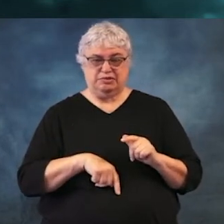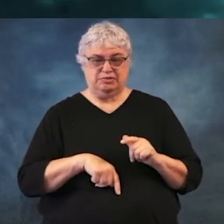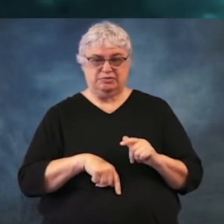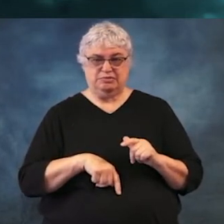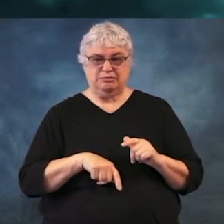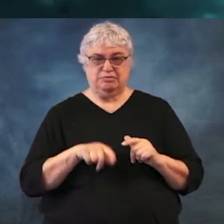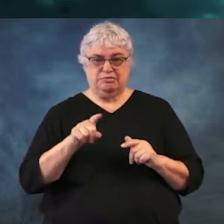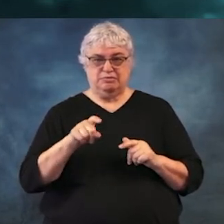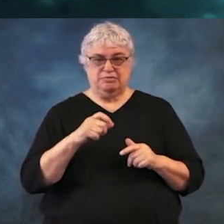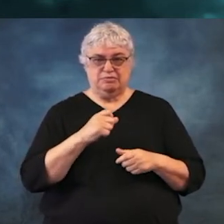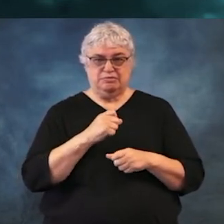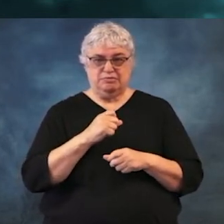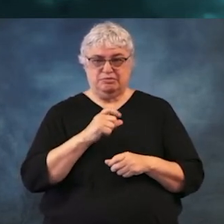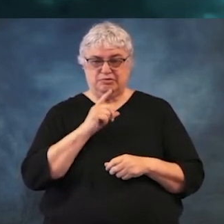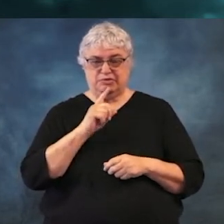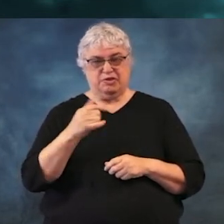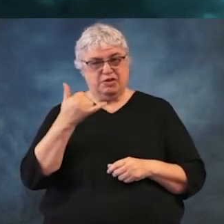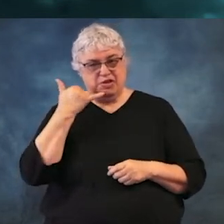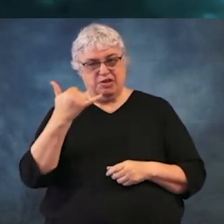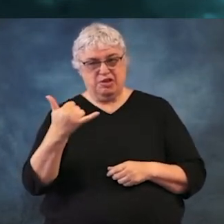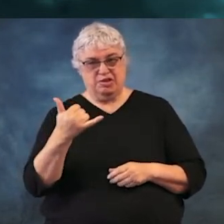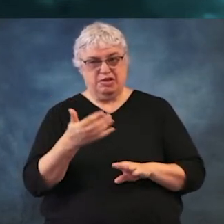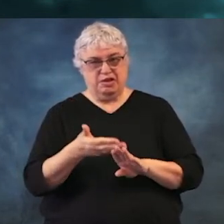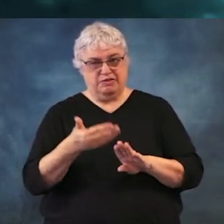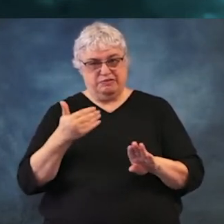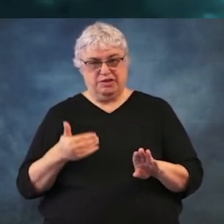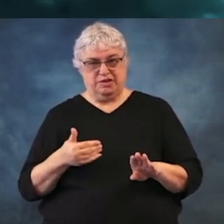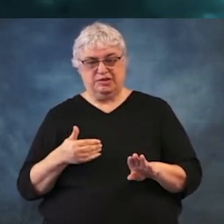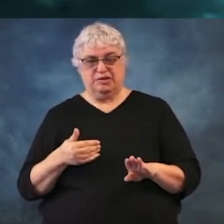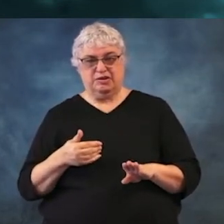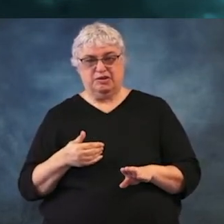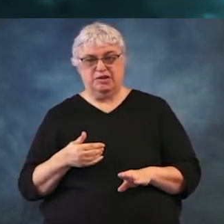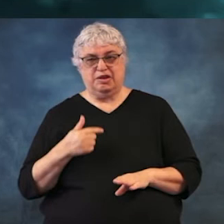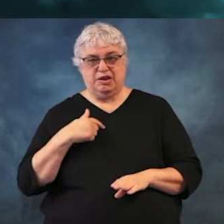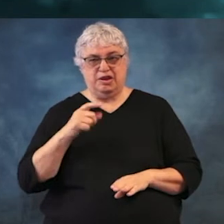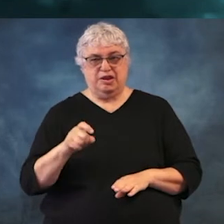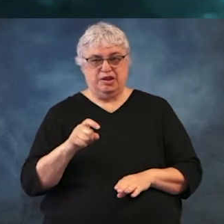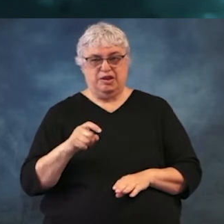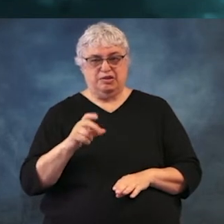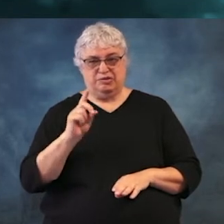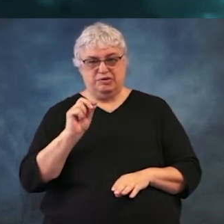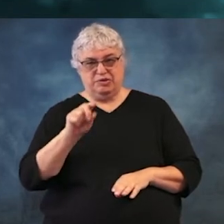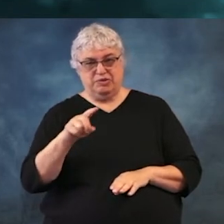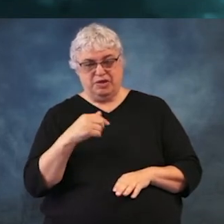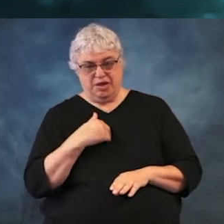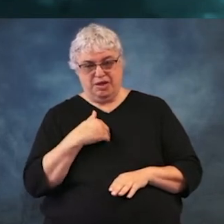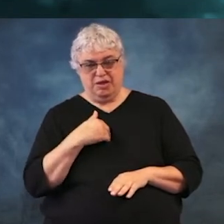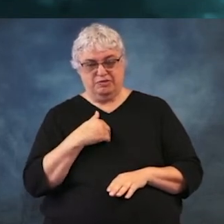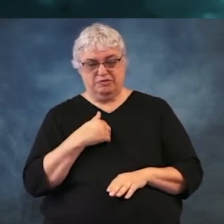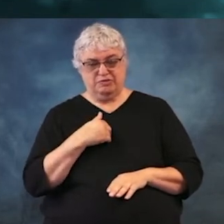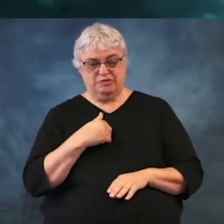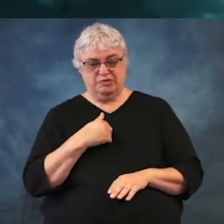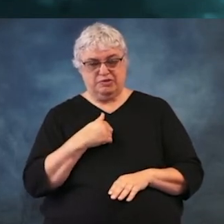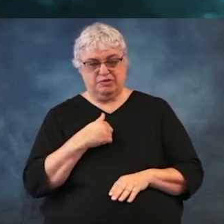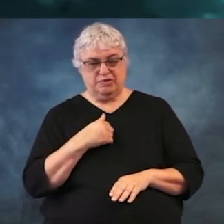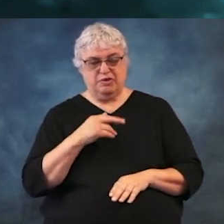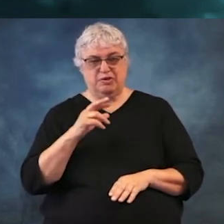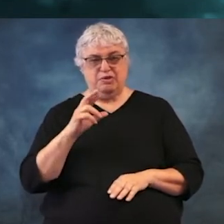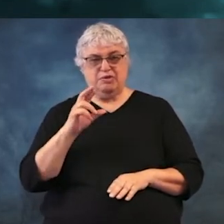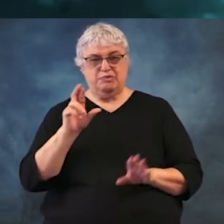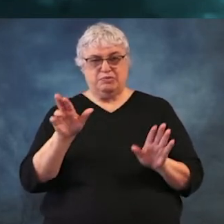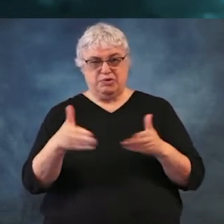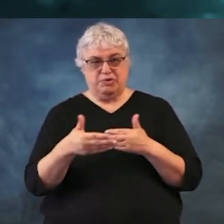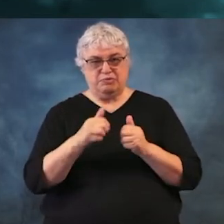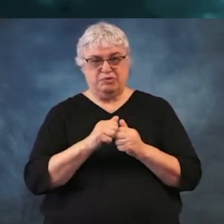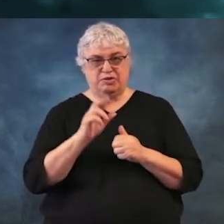So you need to make sure you call in advance and say, I do you have a room with